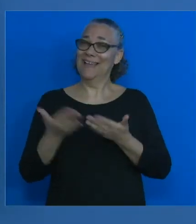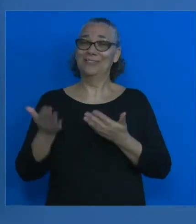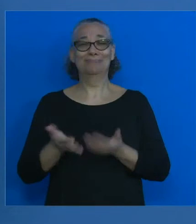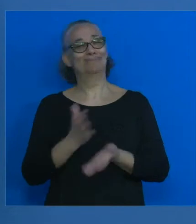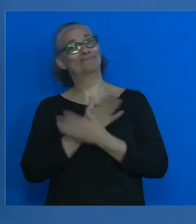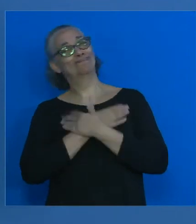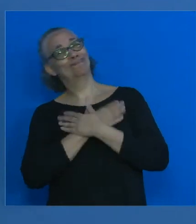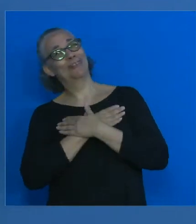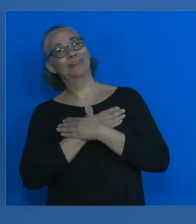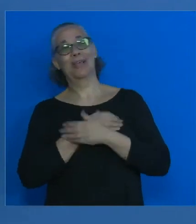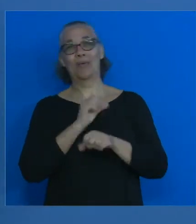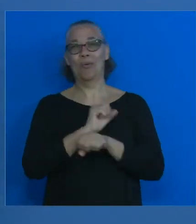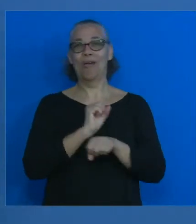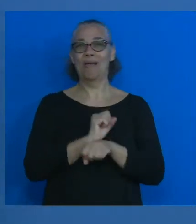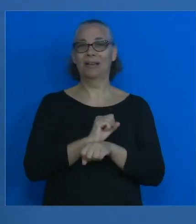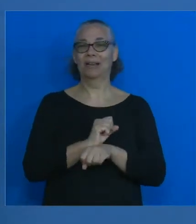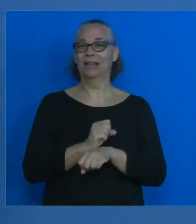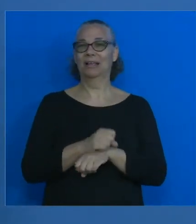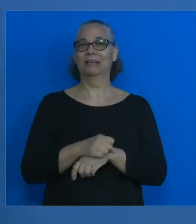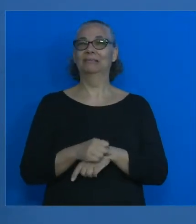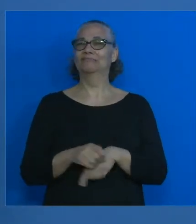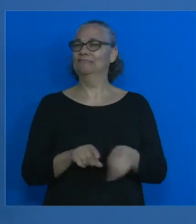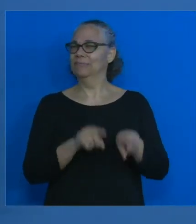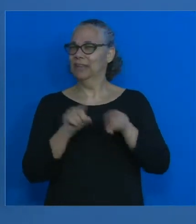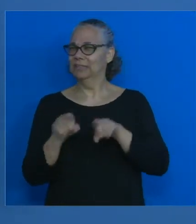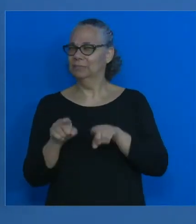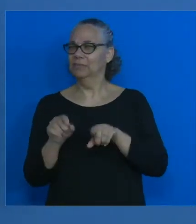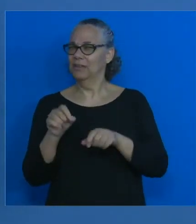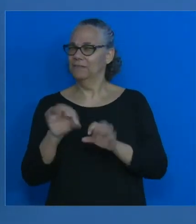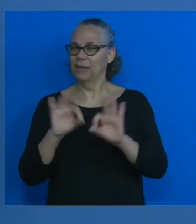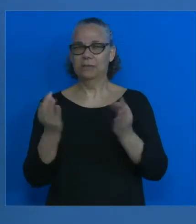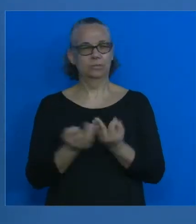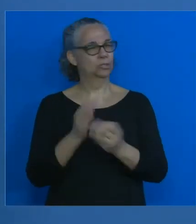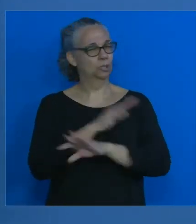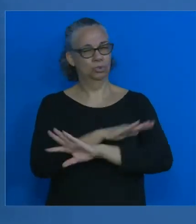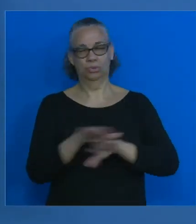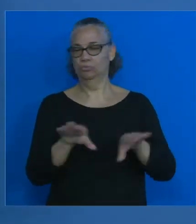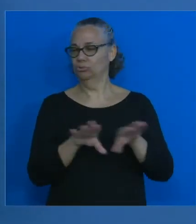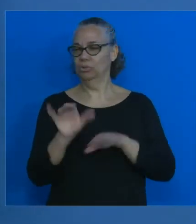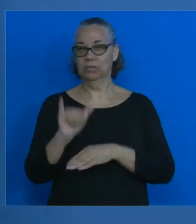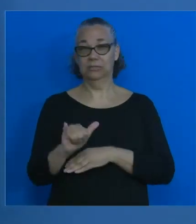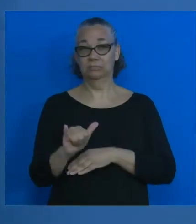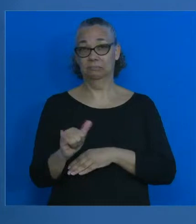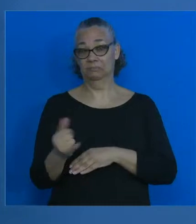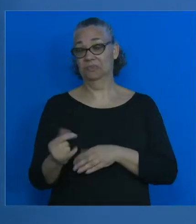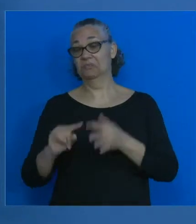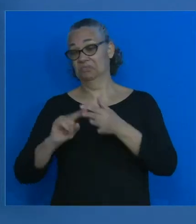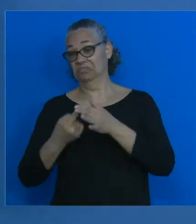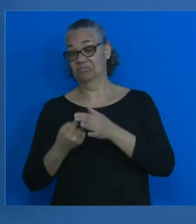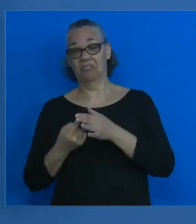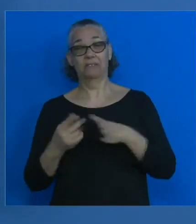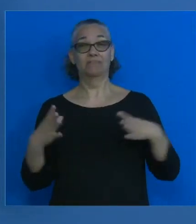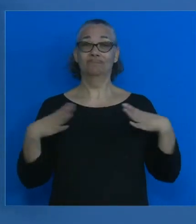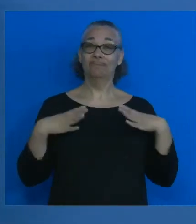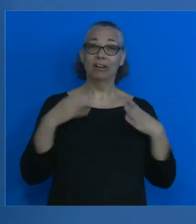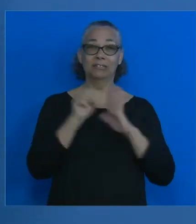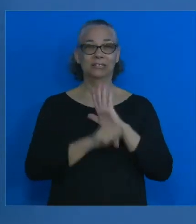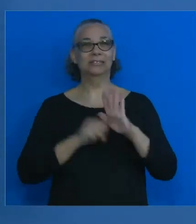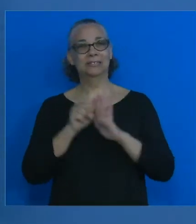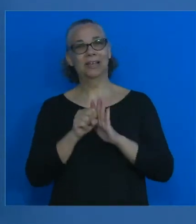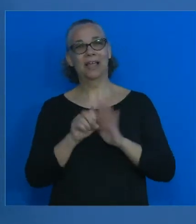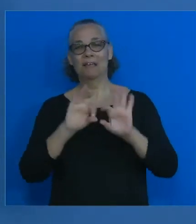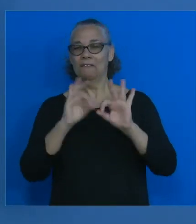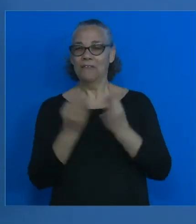around colleagues as you would around your family. Do not do this. As we enter the holiday seasons, typically a time when family and friends